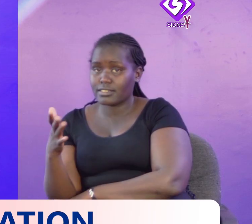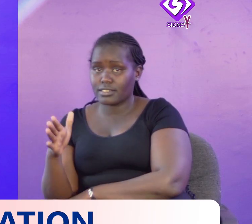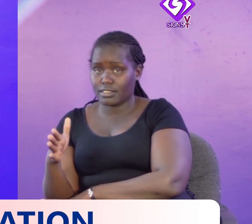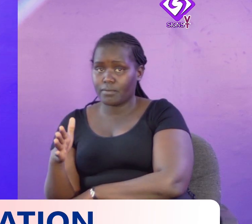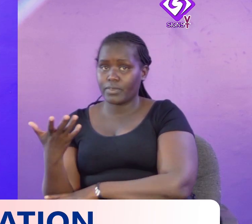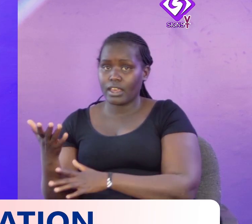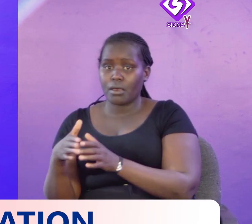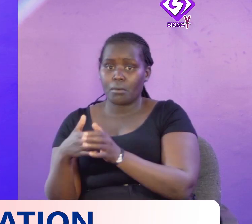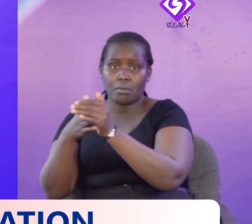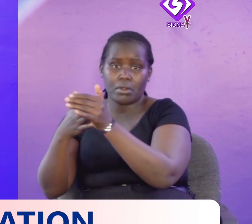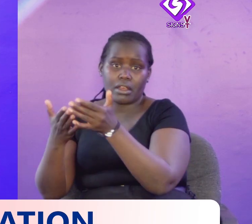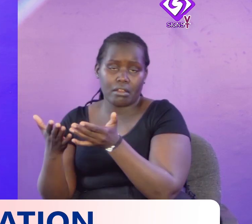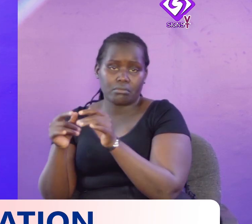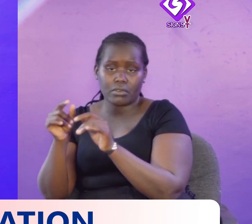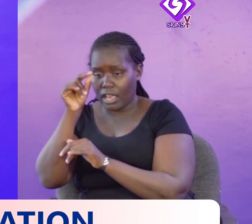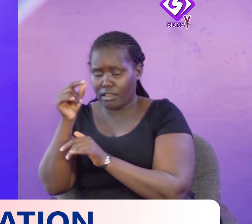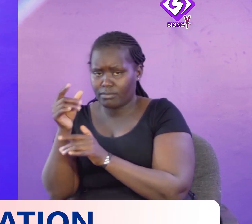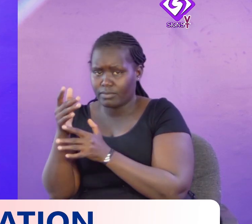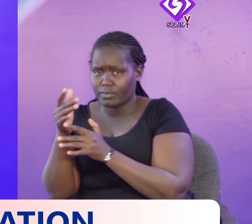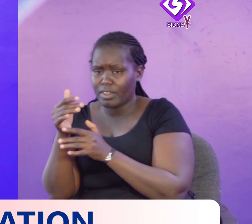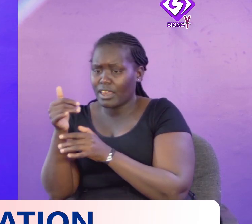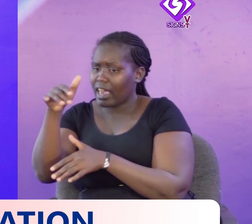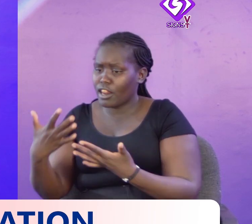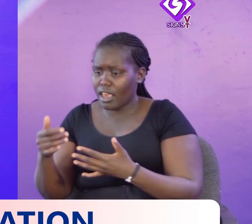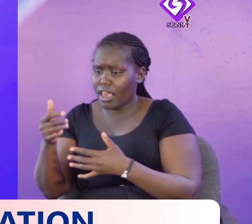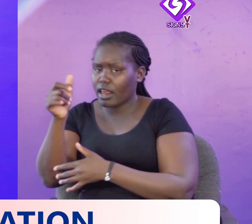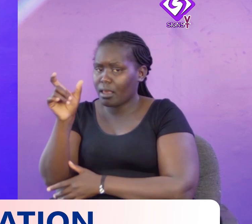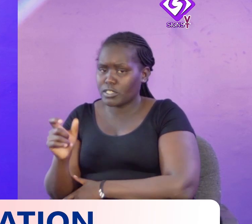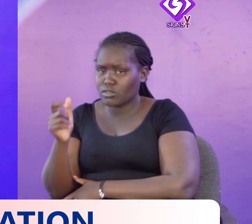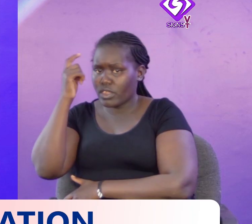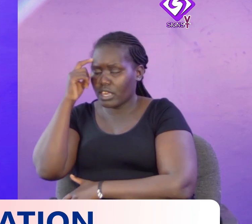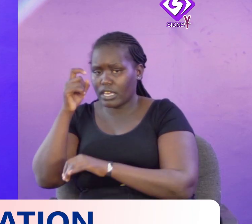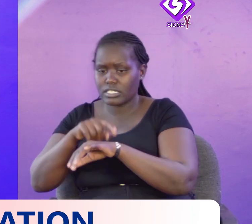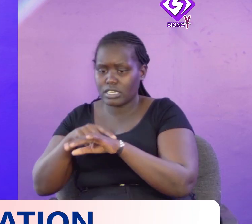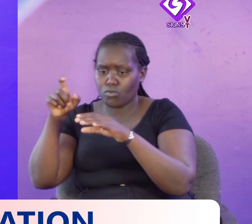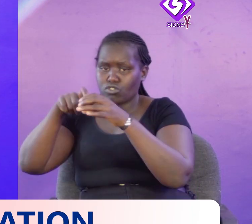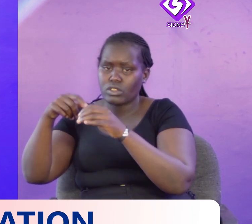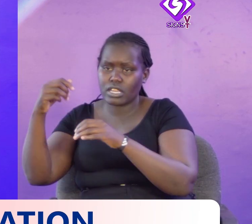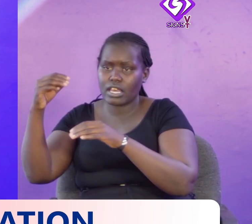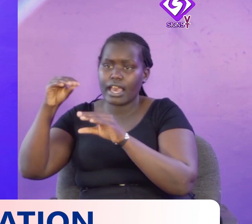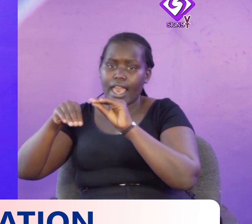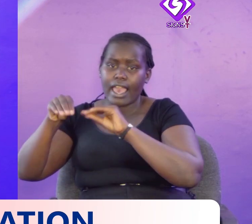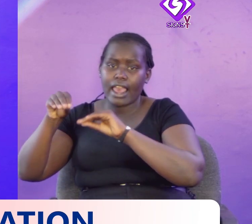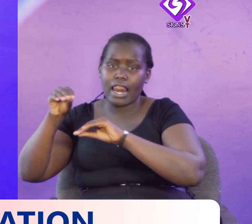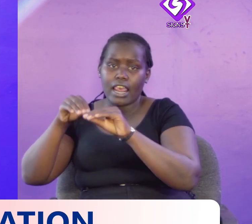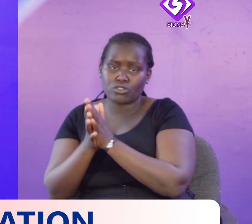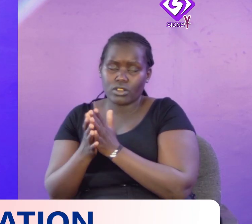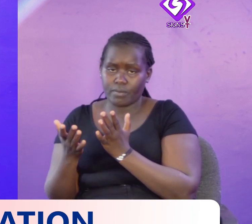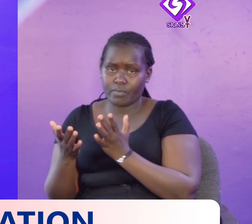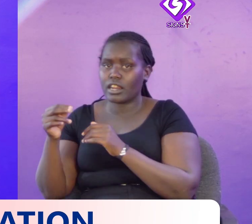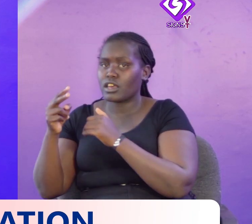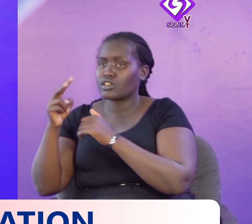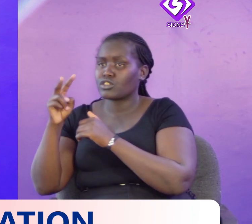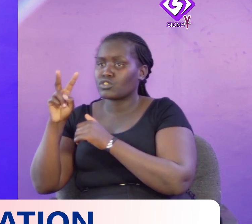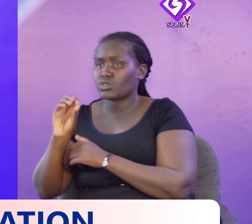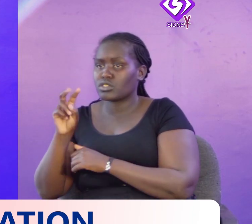leave governance? Is anyone thinking that as we go to elections now, in November 27, we are thinking of the